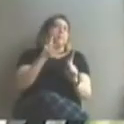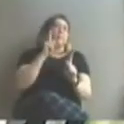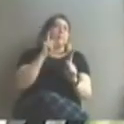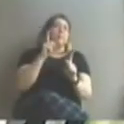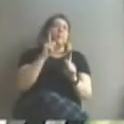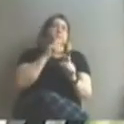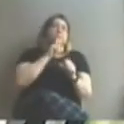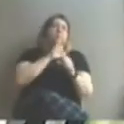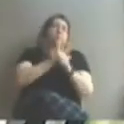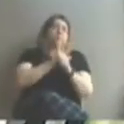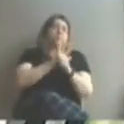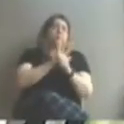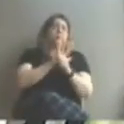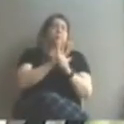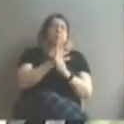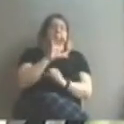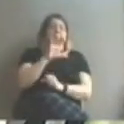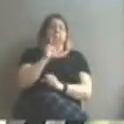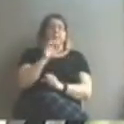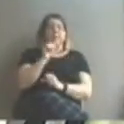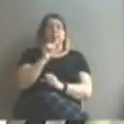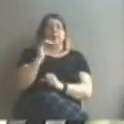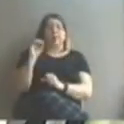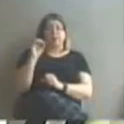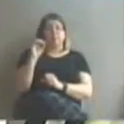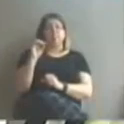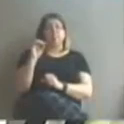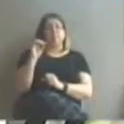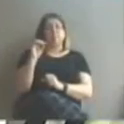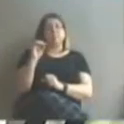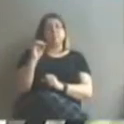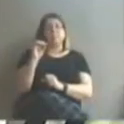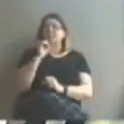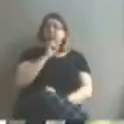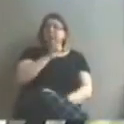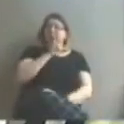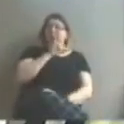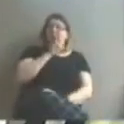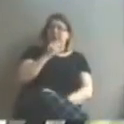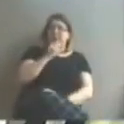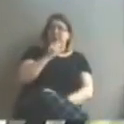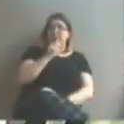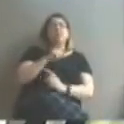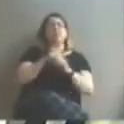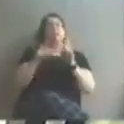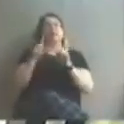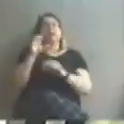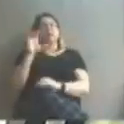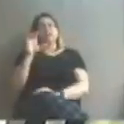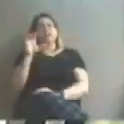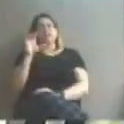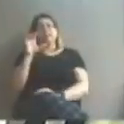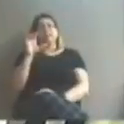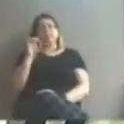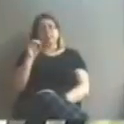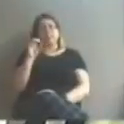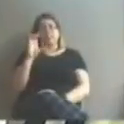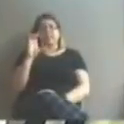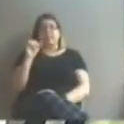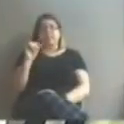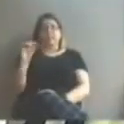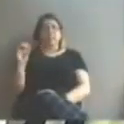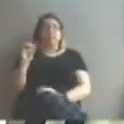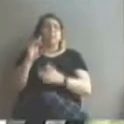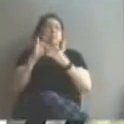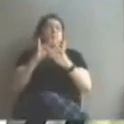to ensure that as CAO, as the CAO, not Lisa Herring, but as a CAO, there is a connectivity not